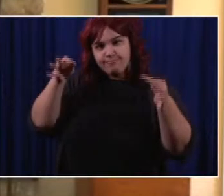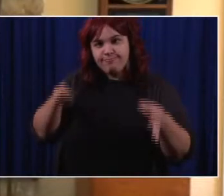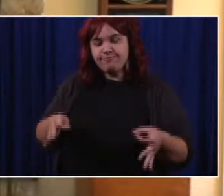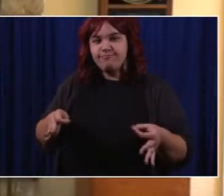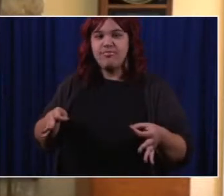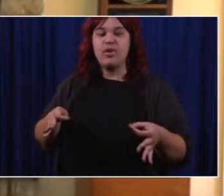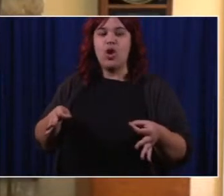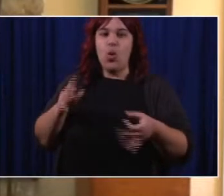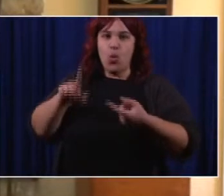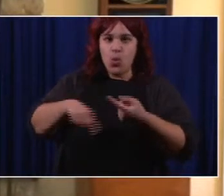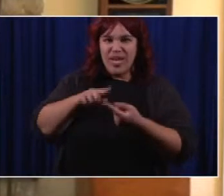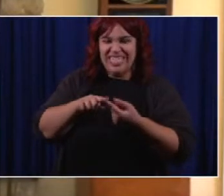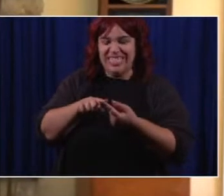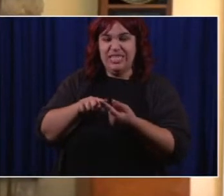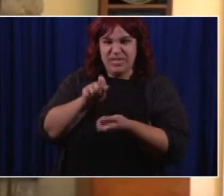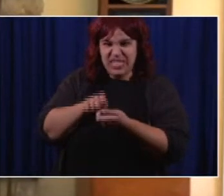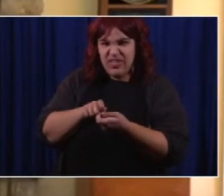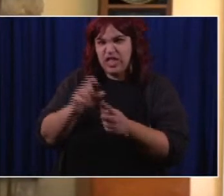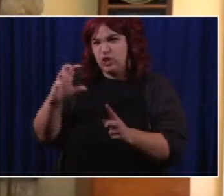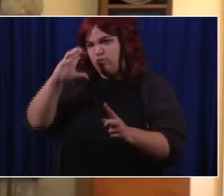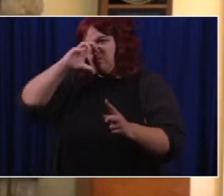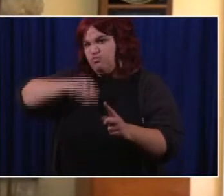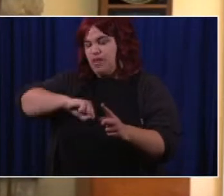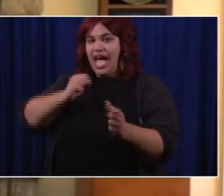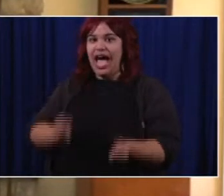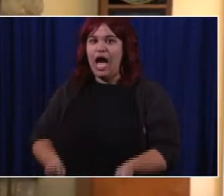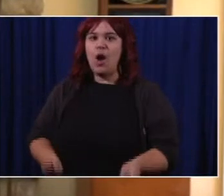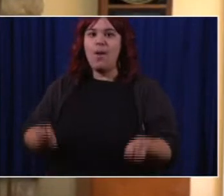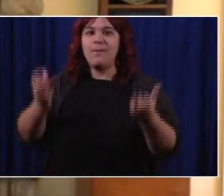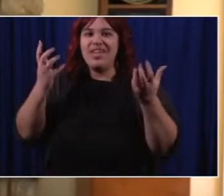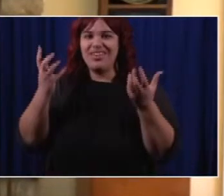of a vaccine will be. You said 30,000.